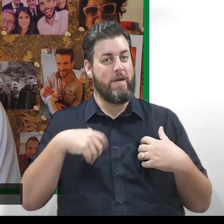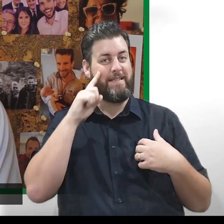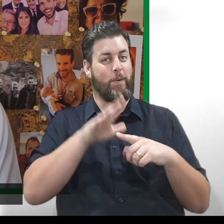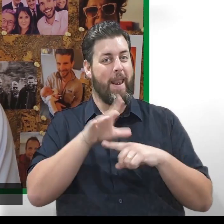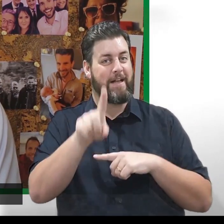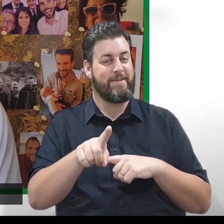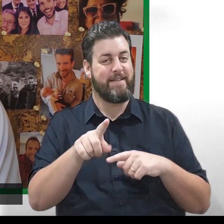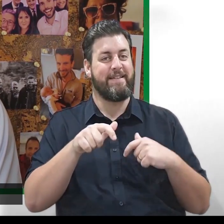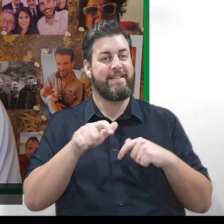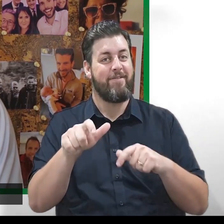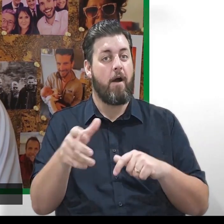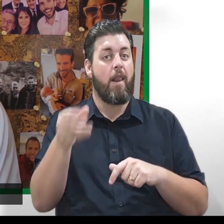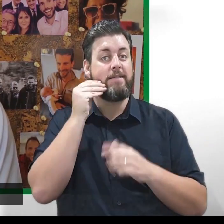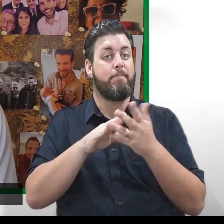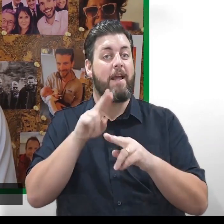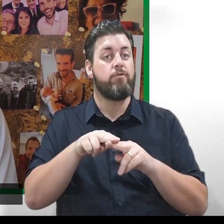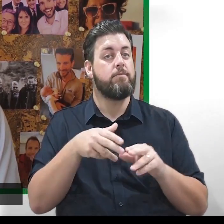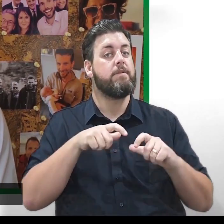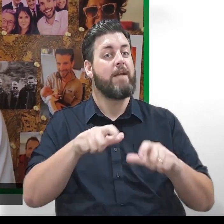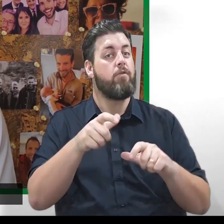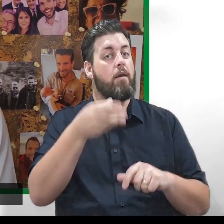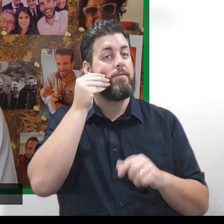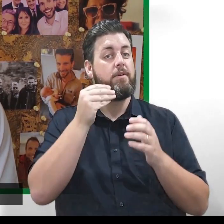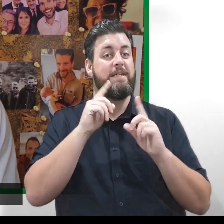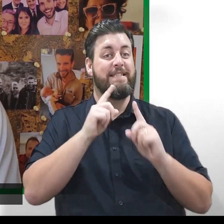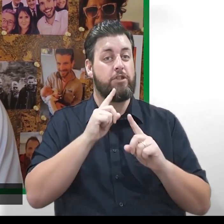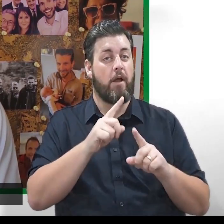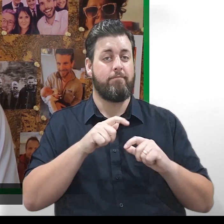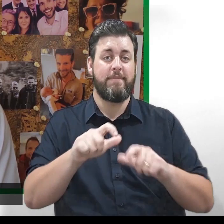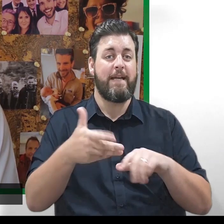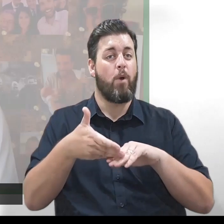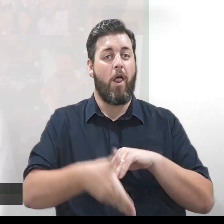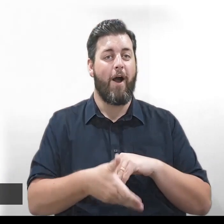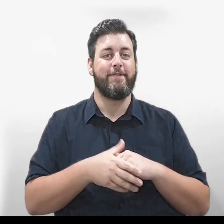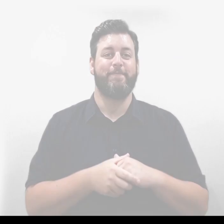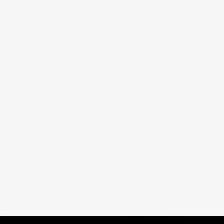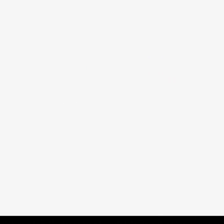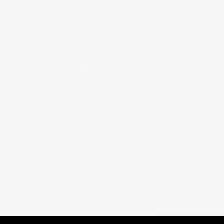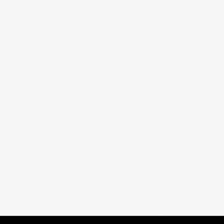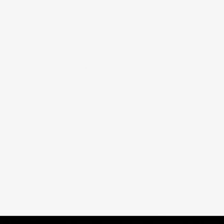week. Keep listening to your parents, keep listening to your teachers, and keep working hard.